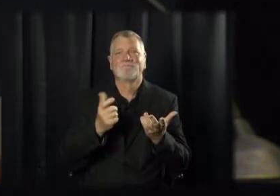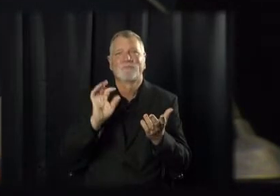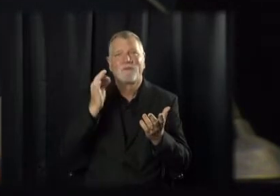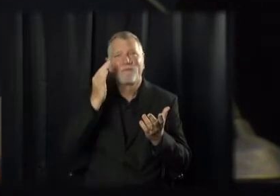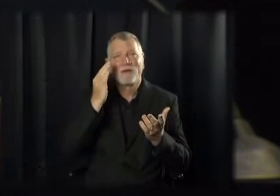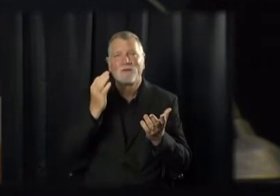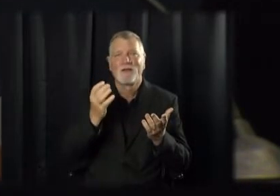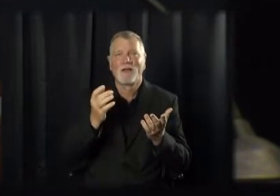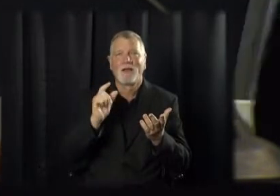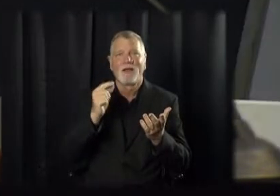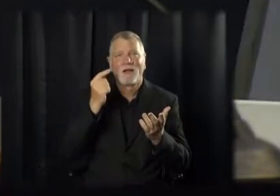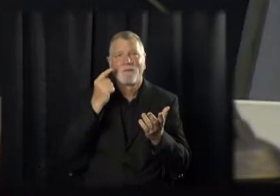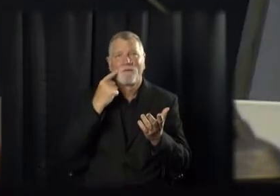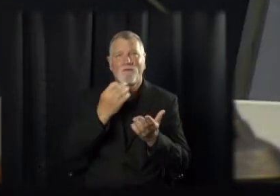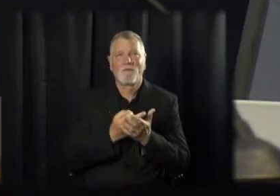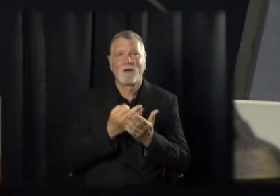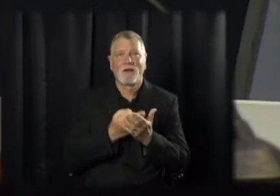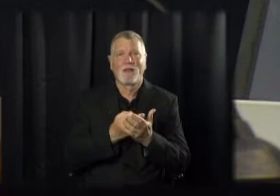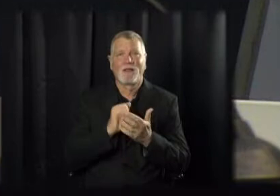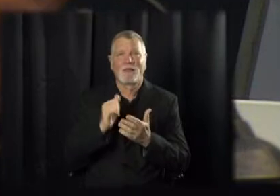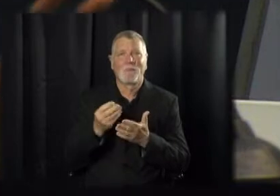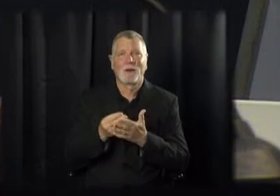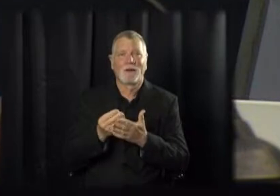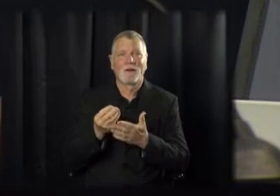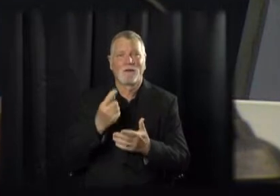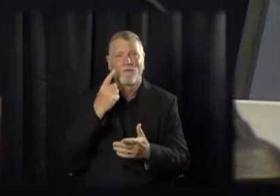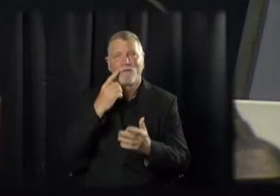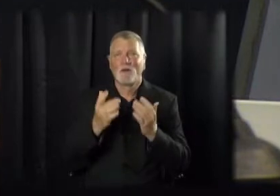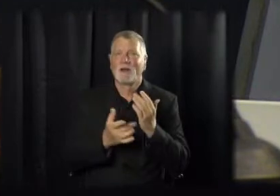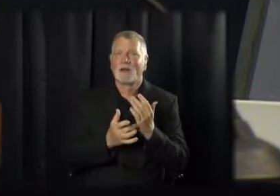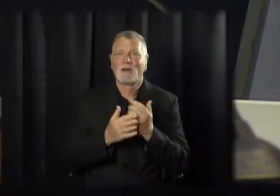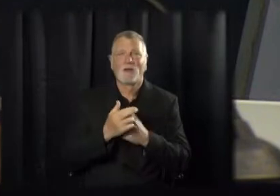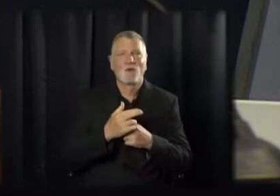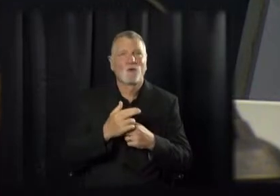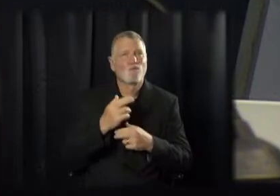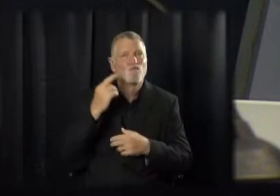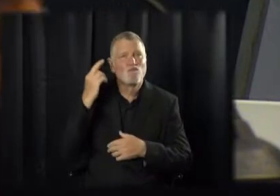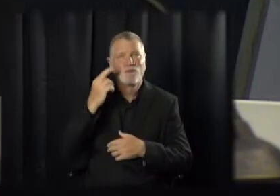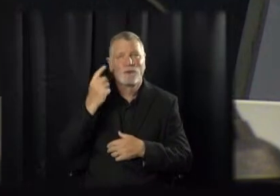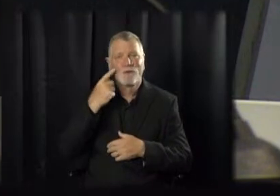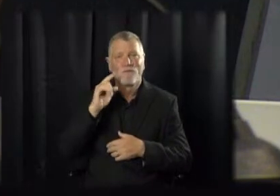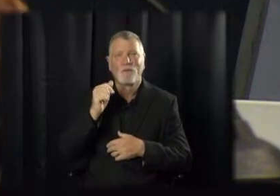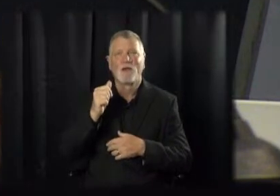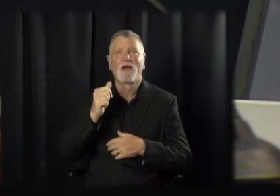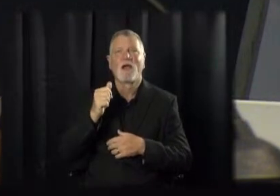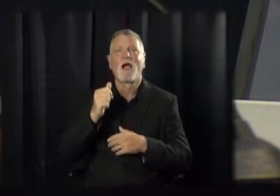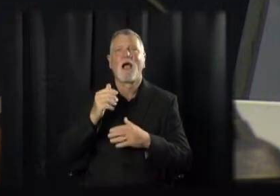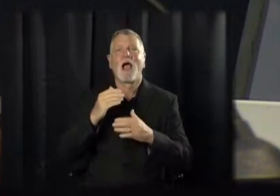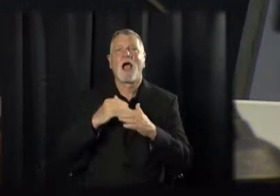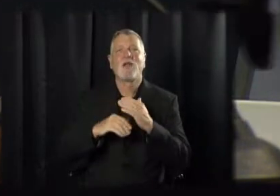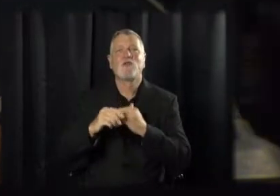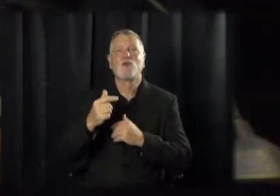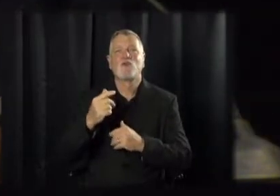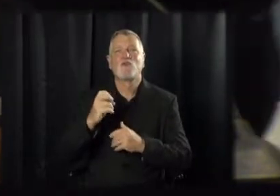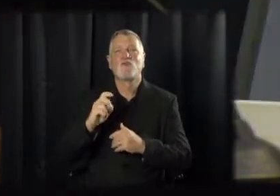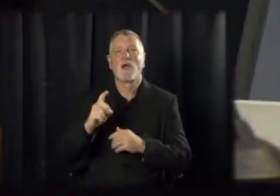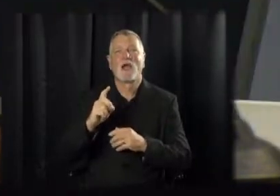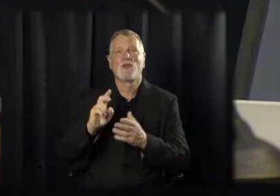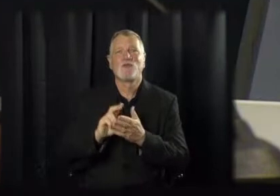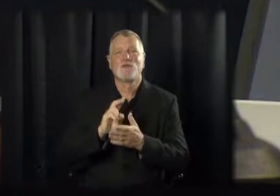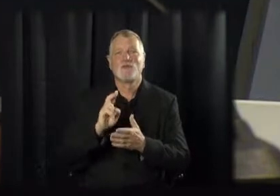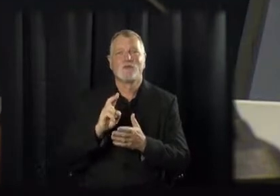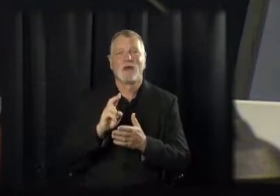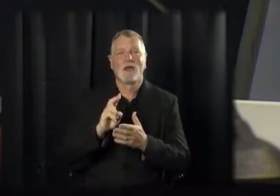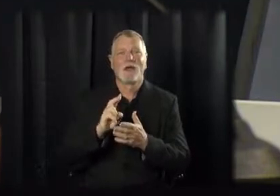federal government funds that are coming. For technical reasons, because they are for undergraduate institution, and the